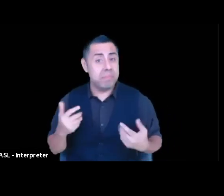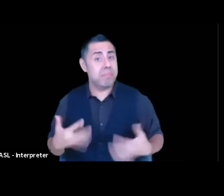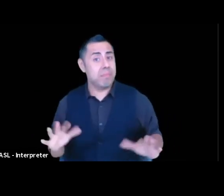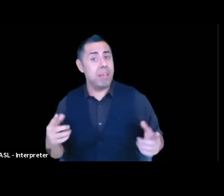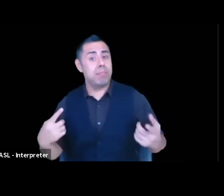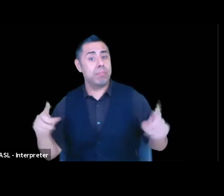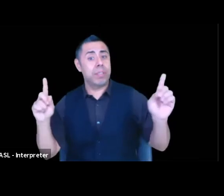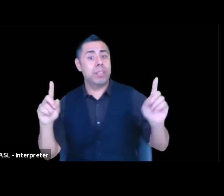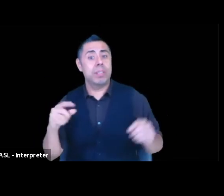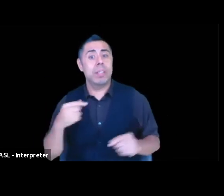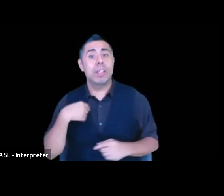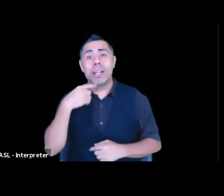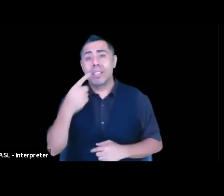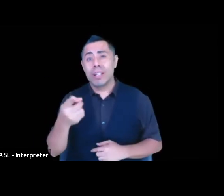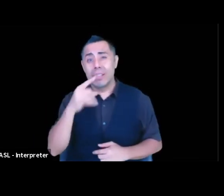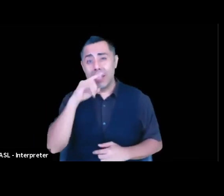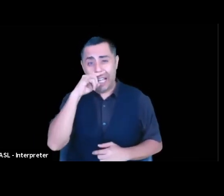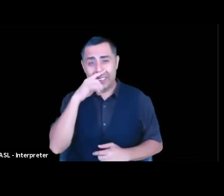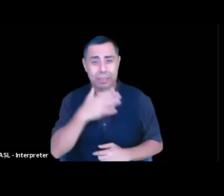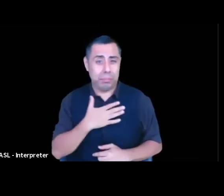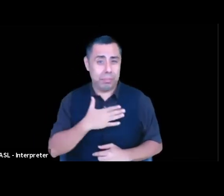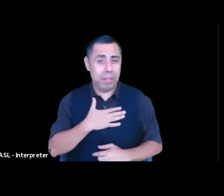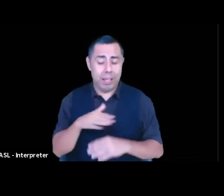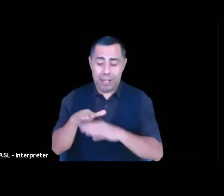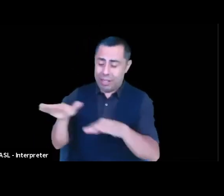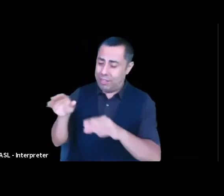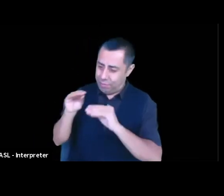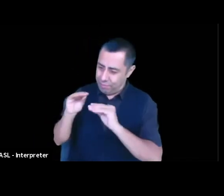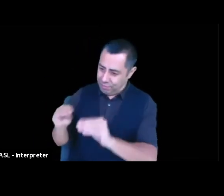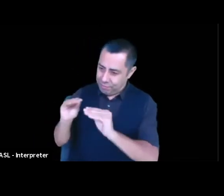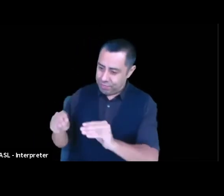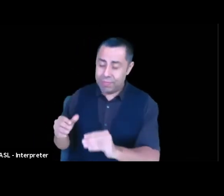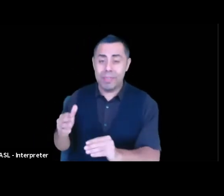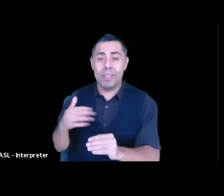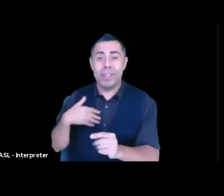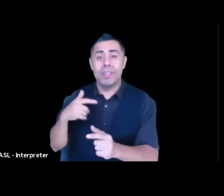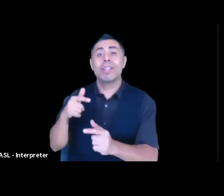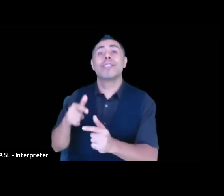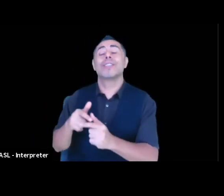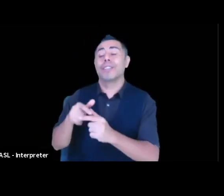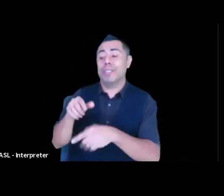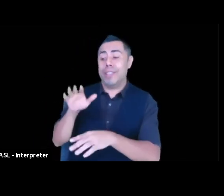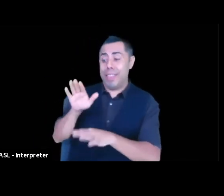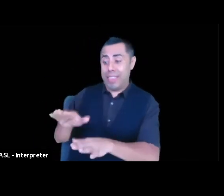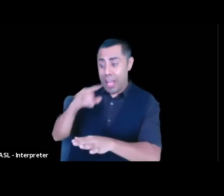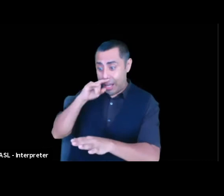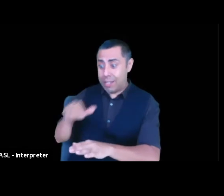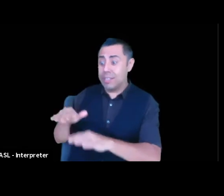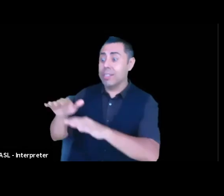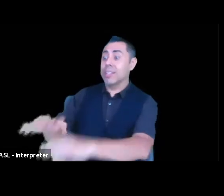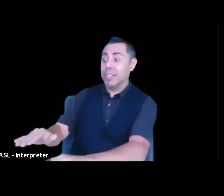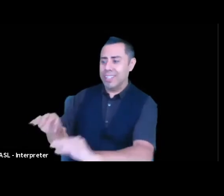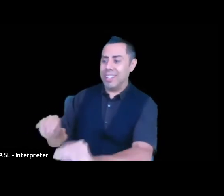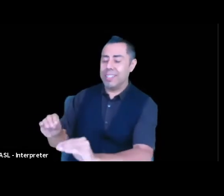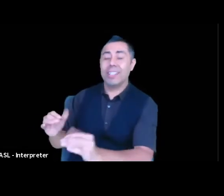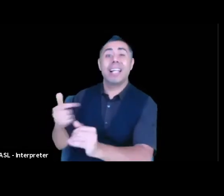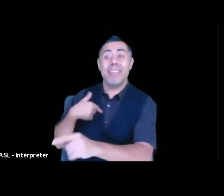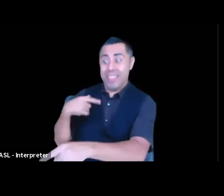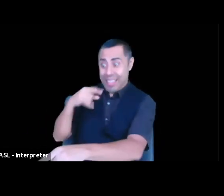I told my kids that, you know, and I told my grandchildren that, and now I have great grandchildren.